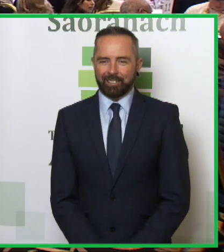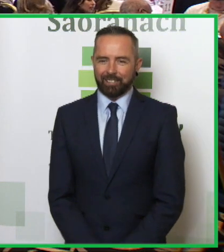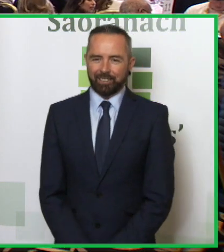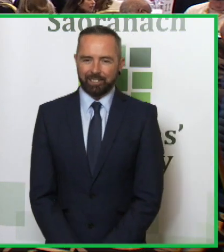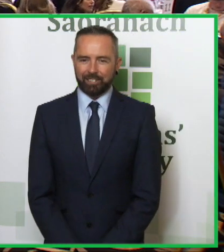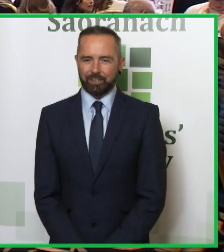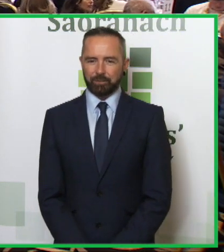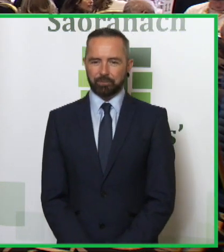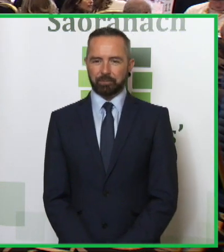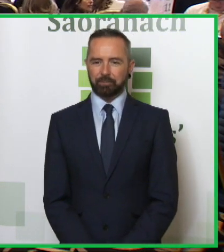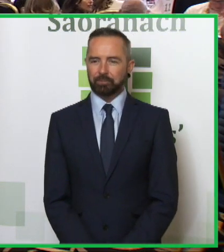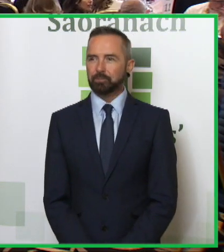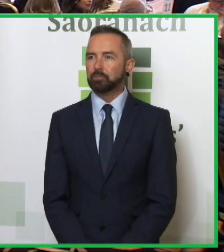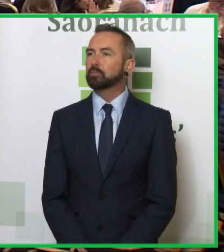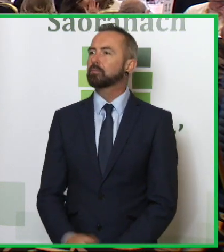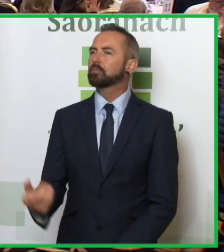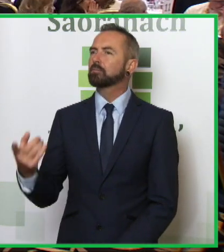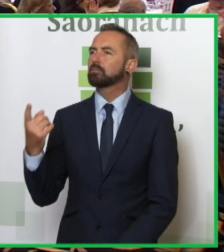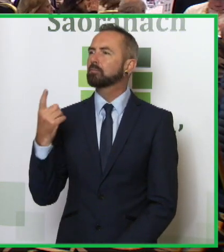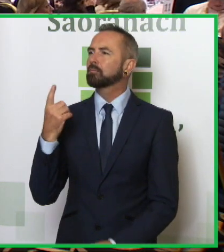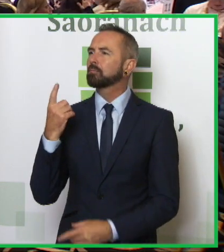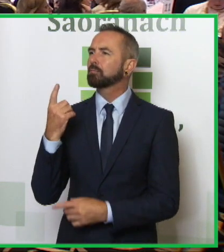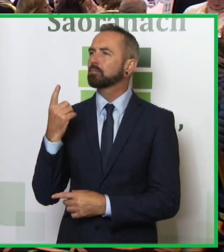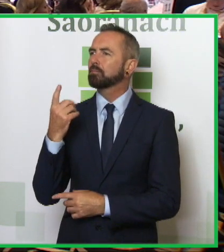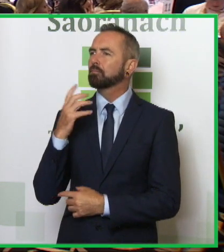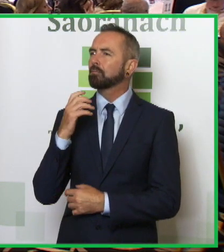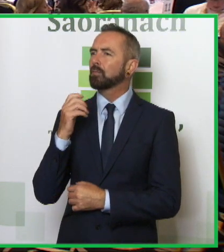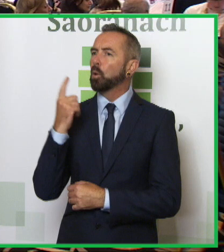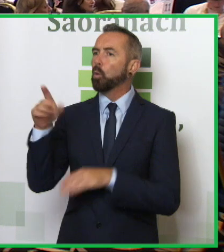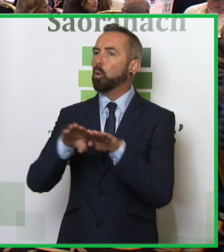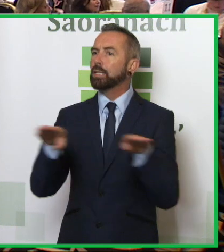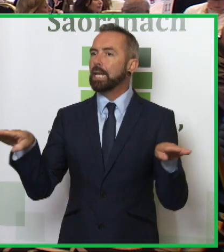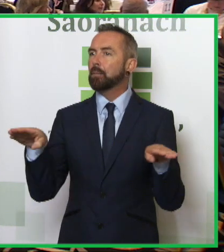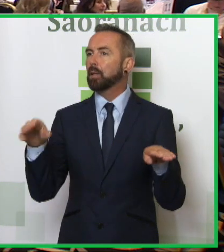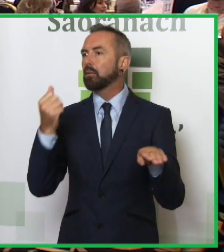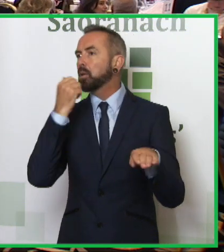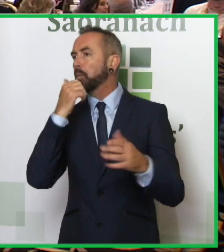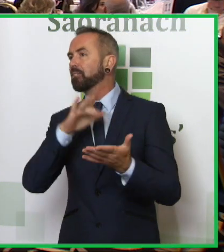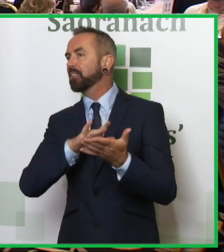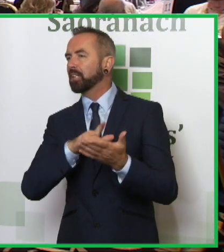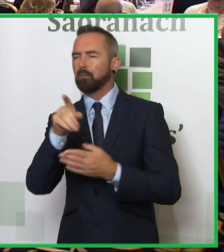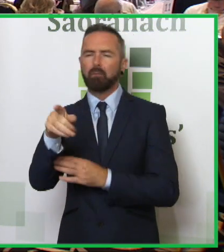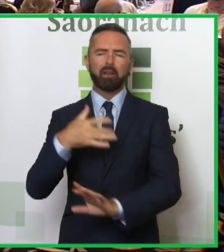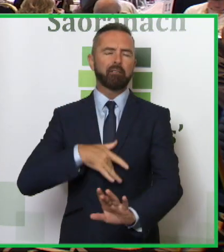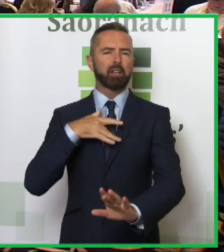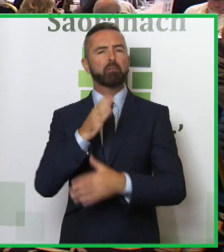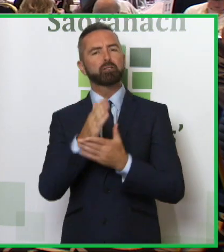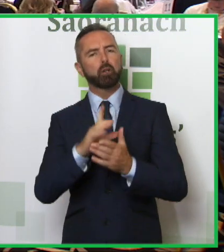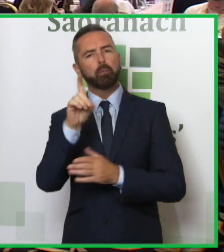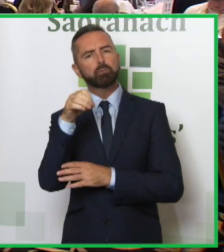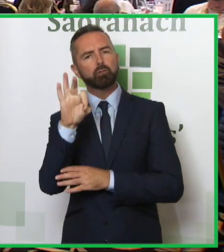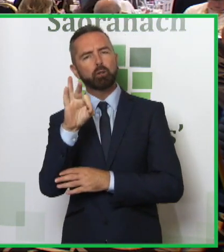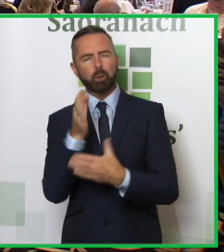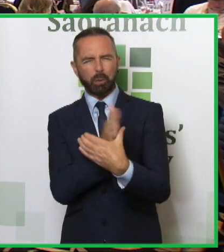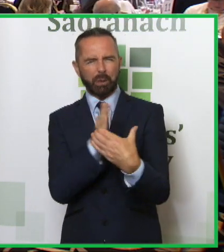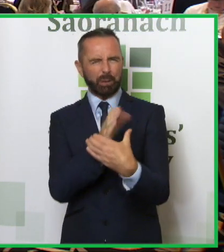Sorry, we just have a question. Go ahead. Yeah, I think there's a consensus from our table that with regard to certain drugs, people are between